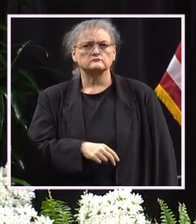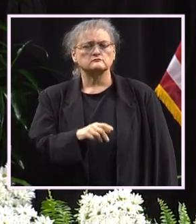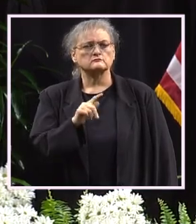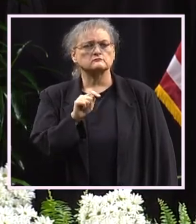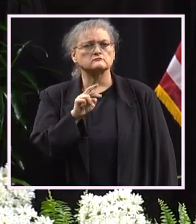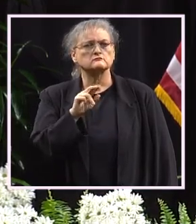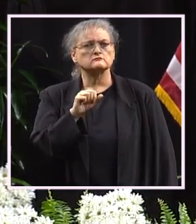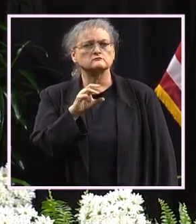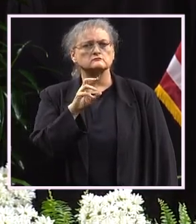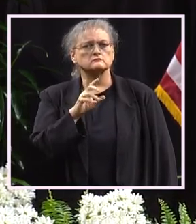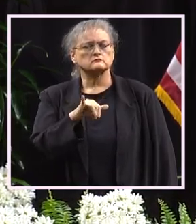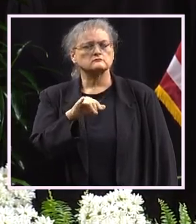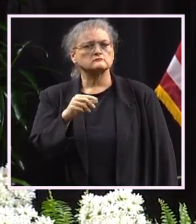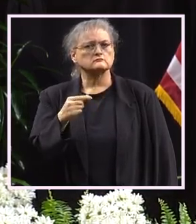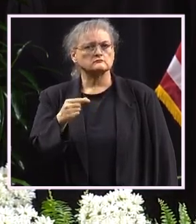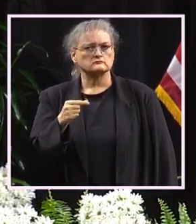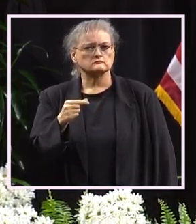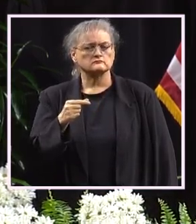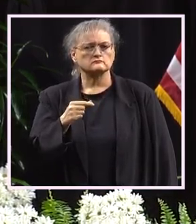Tracy L. Gonzalez.